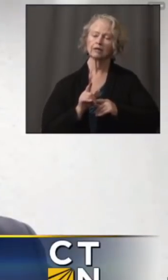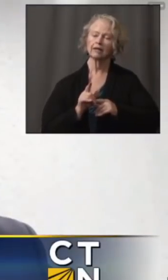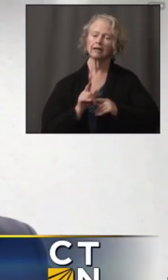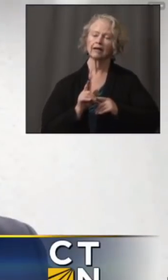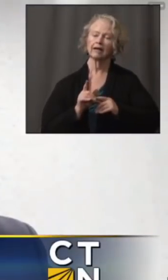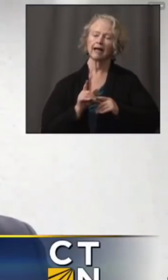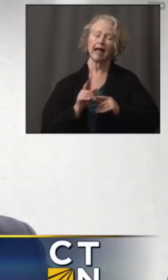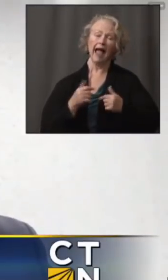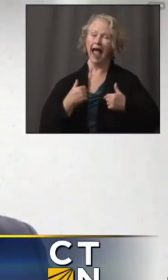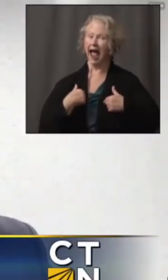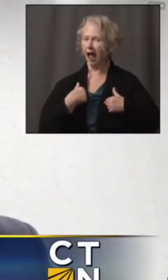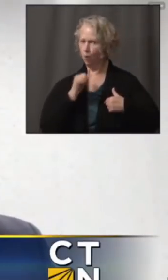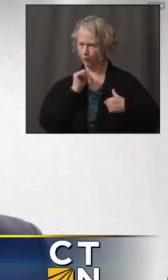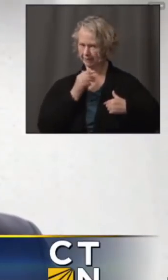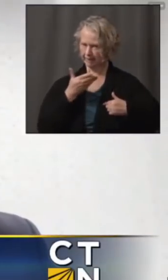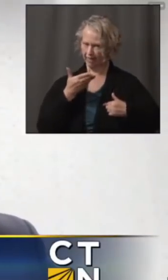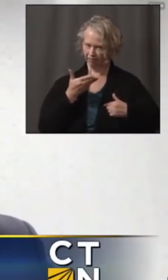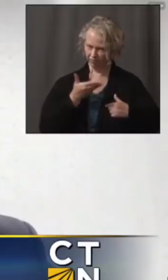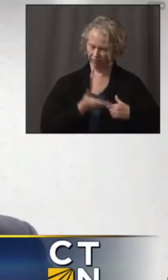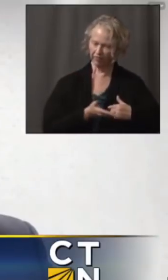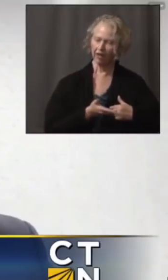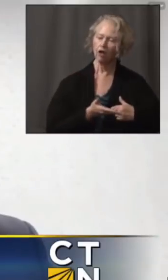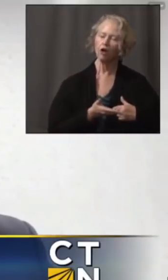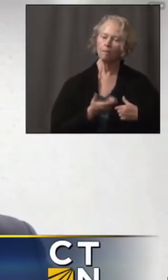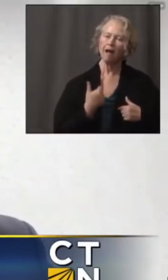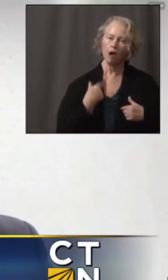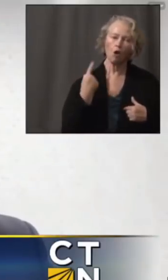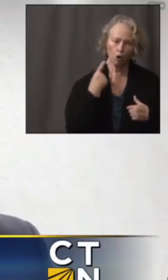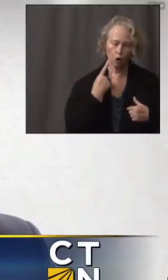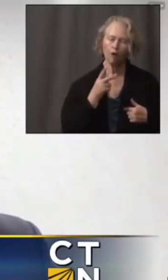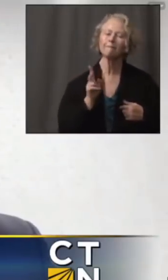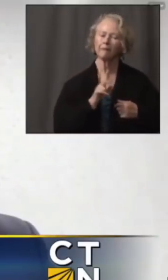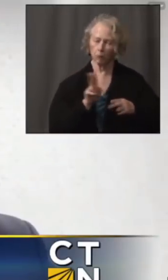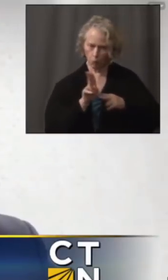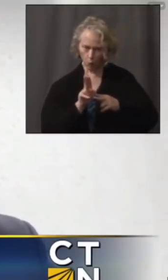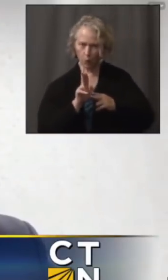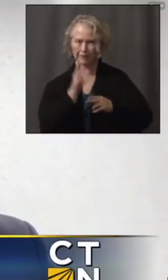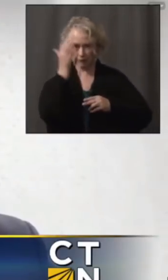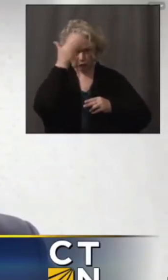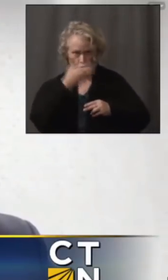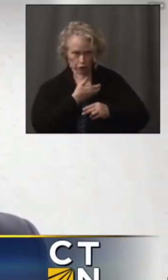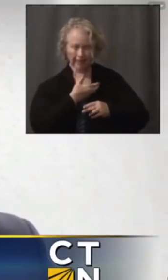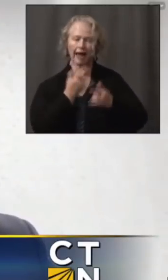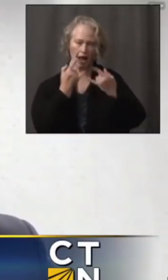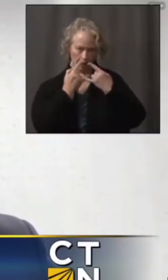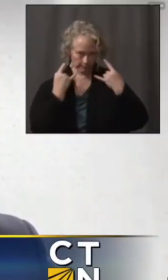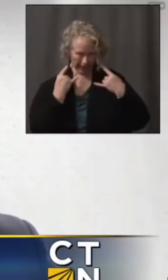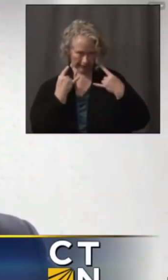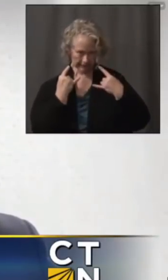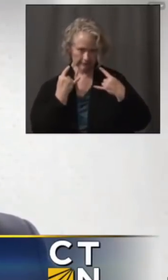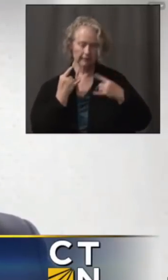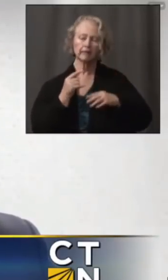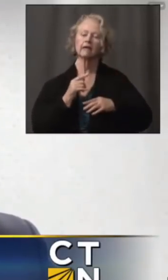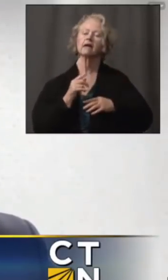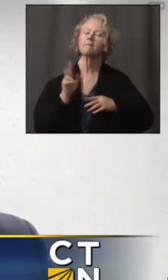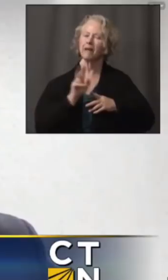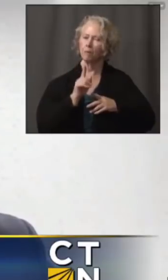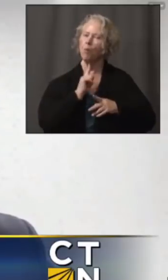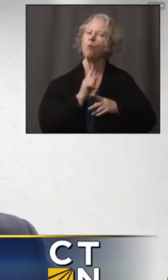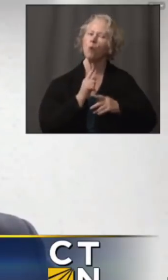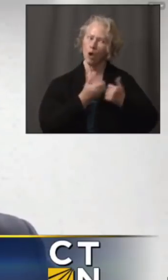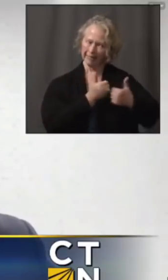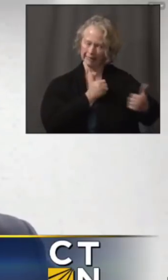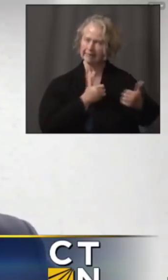everyone, while I was not there, it has been reported to me that people were wearing face shields and masks. People were appropriately